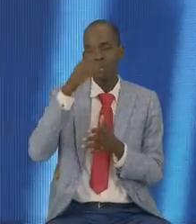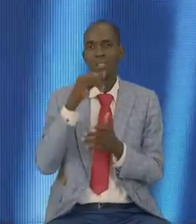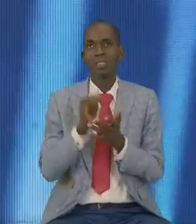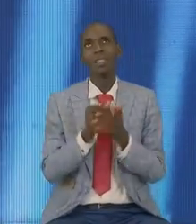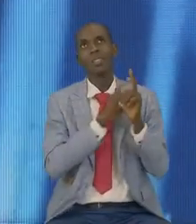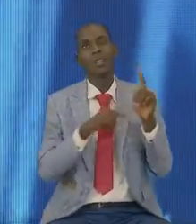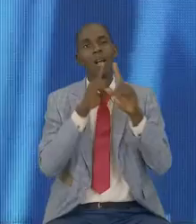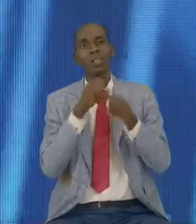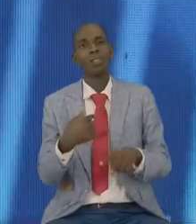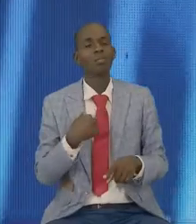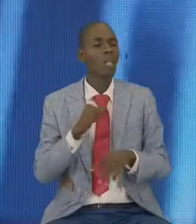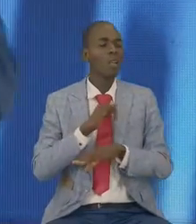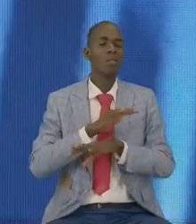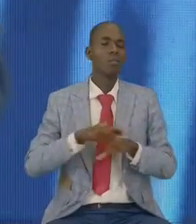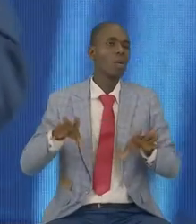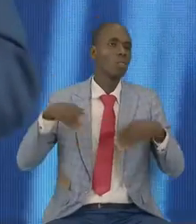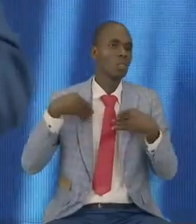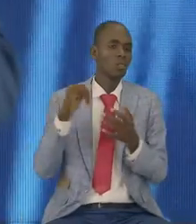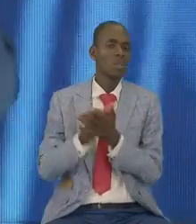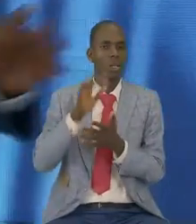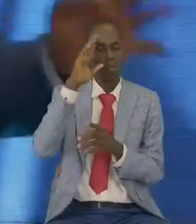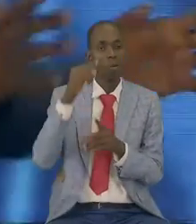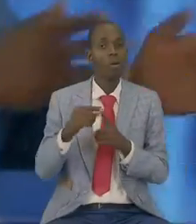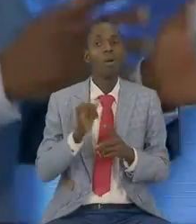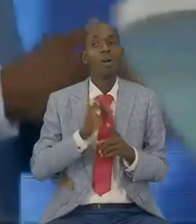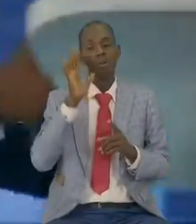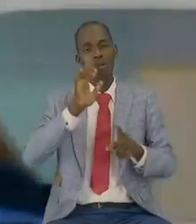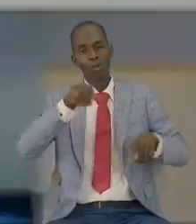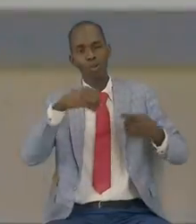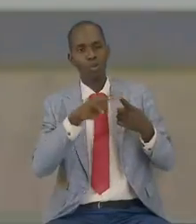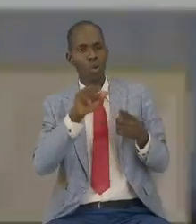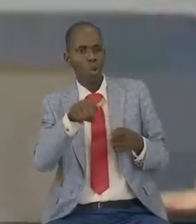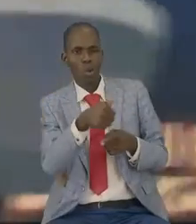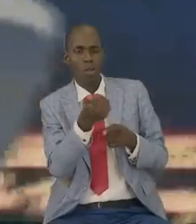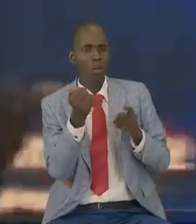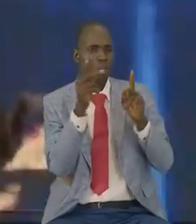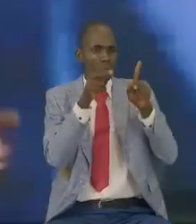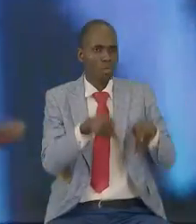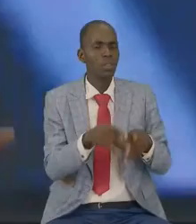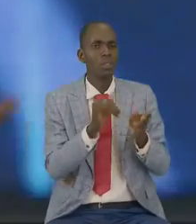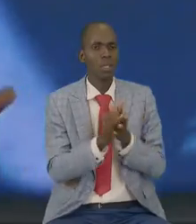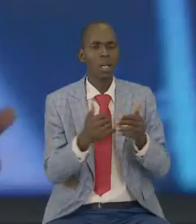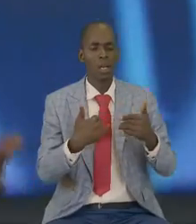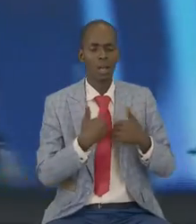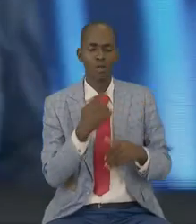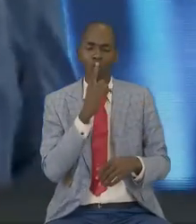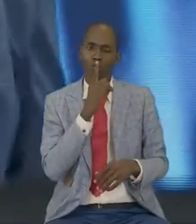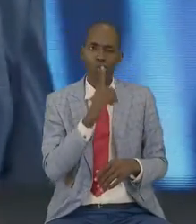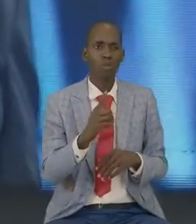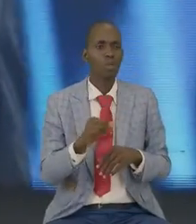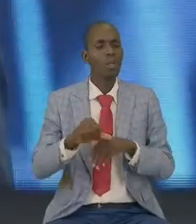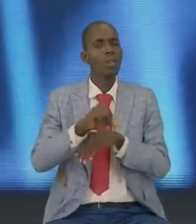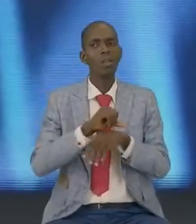your request. No, I don't accept. I'm going to go to somebody that has real anointing. He